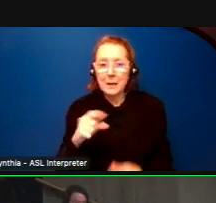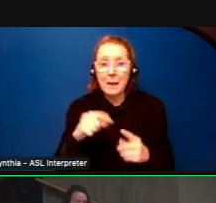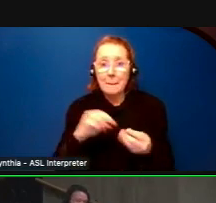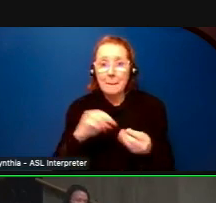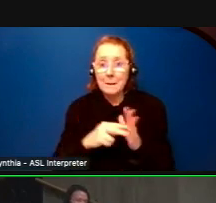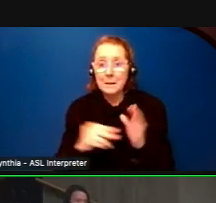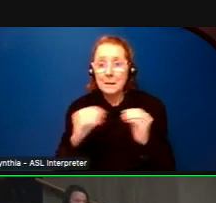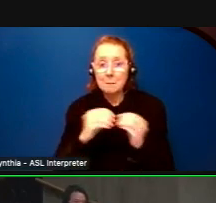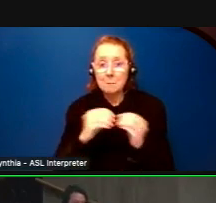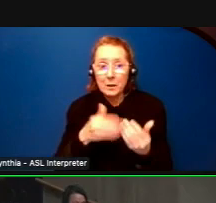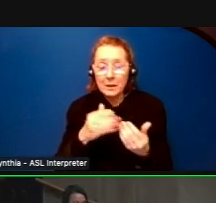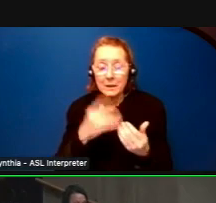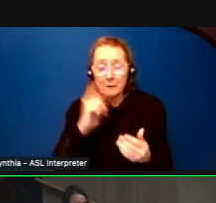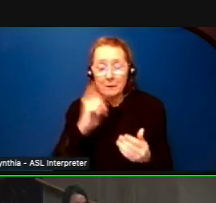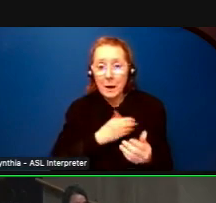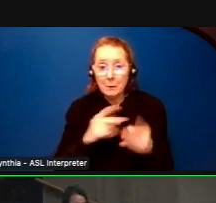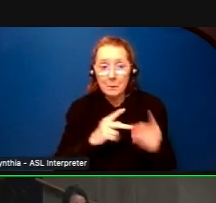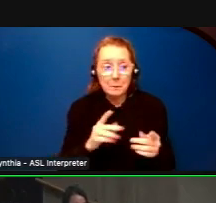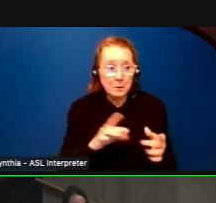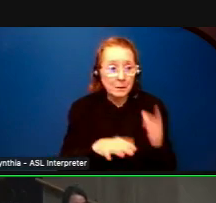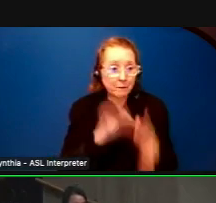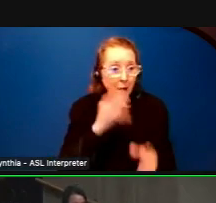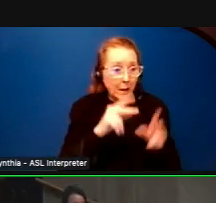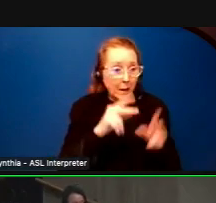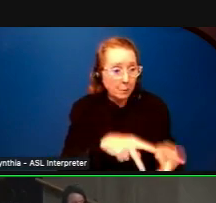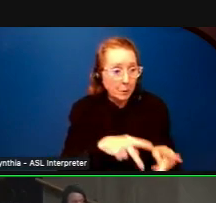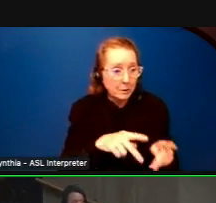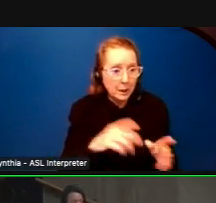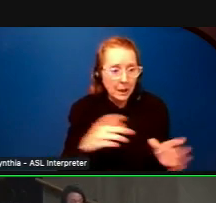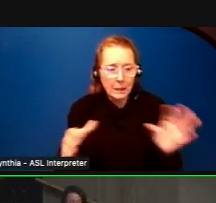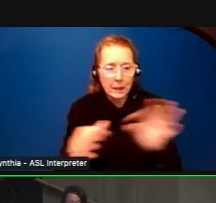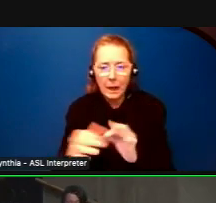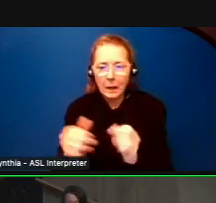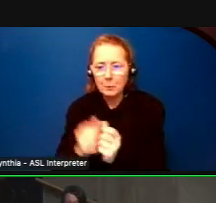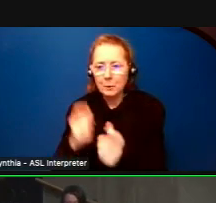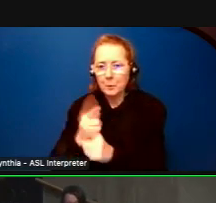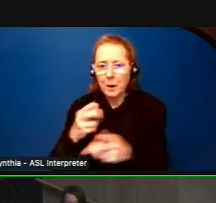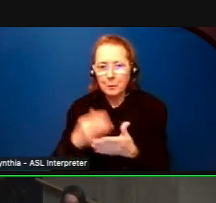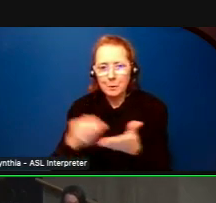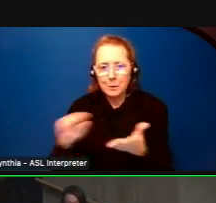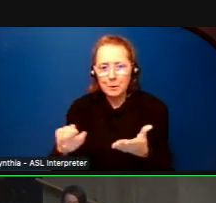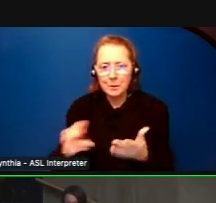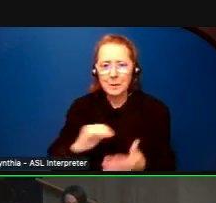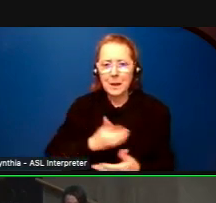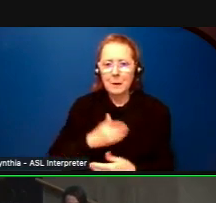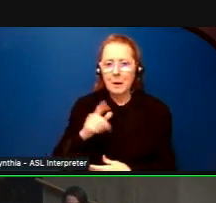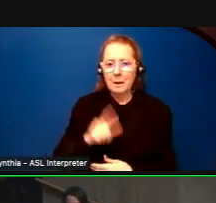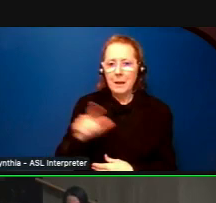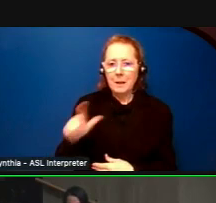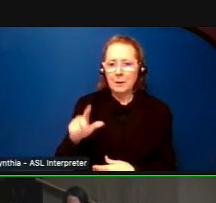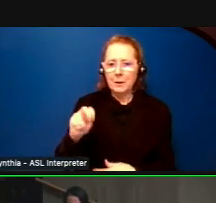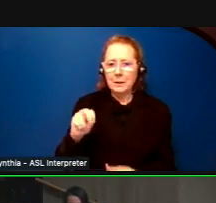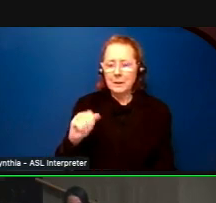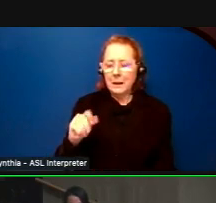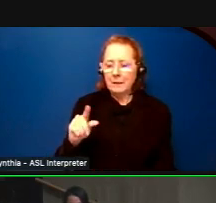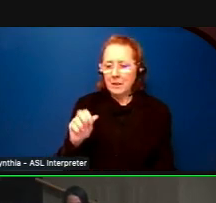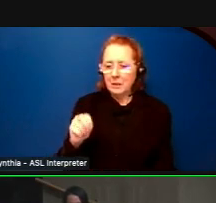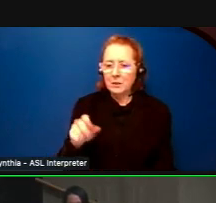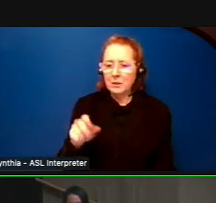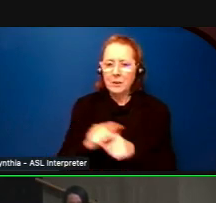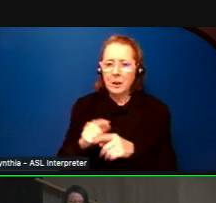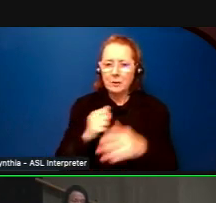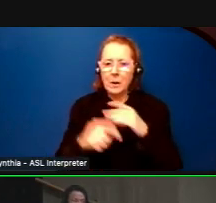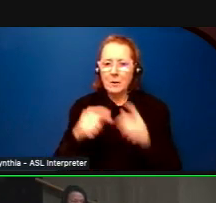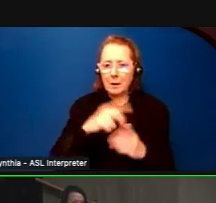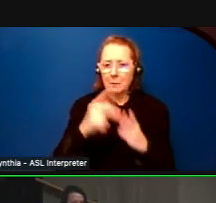locate individuals and get them connected to the right resources. Our landlord navigation is also in that program. A landlord